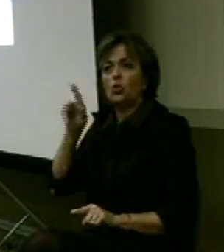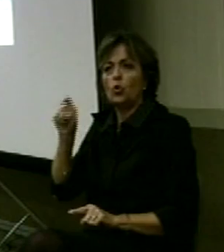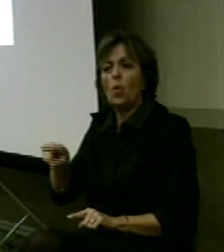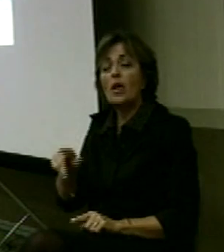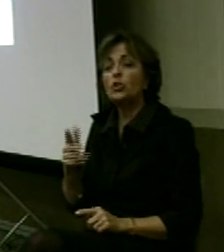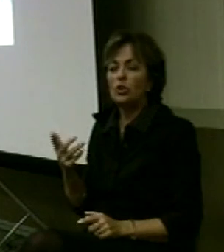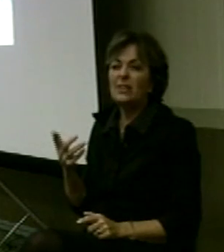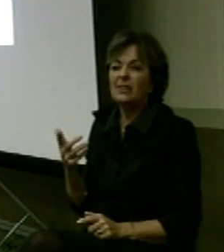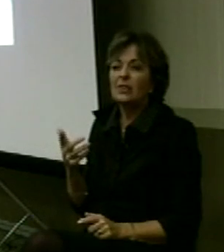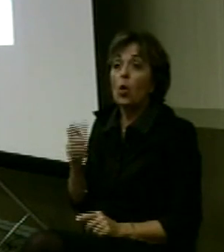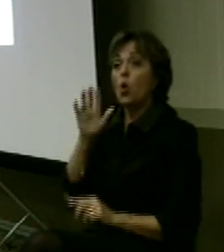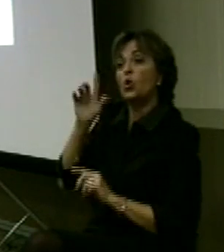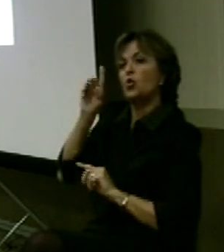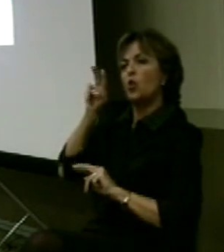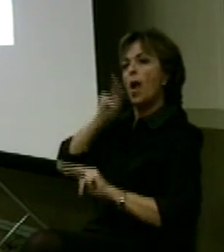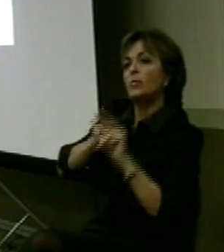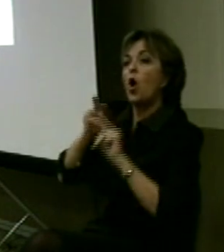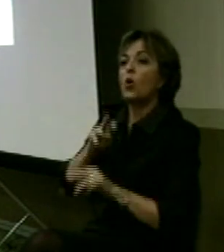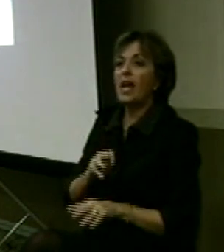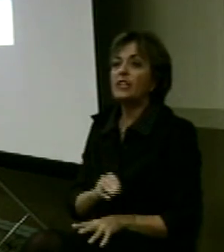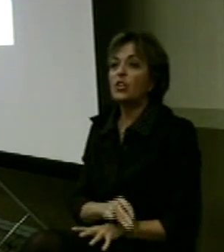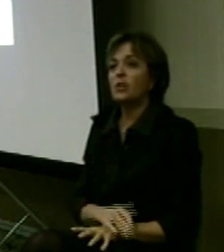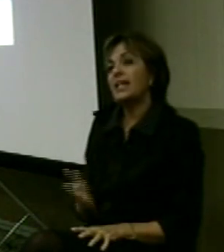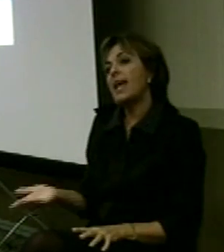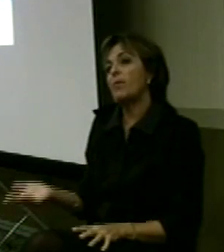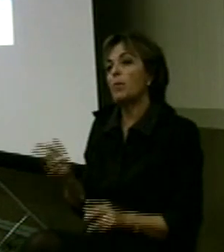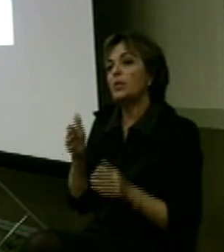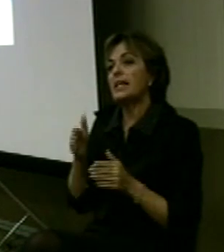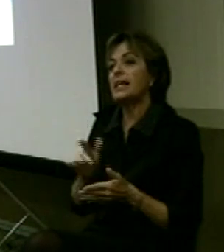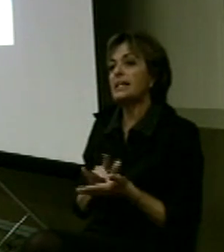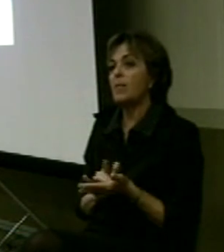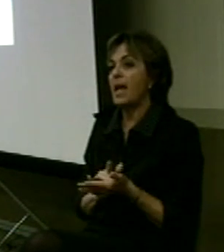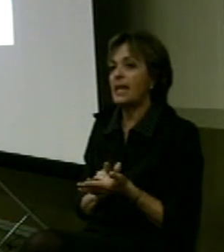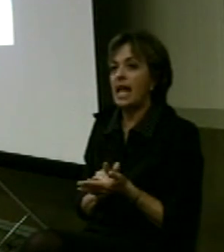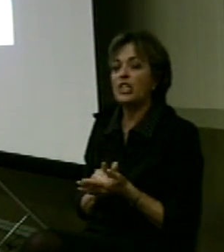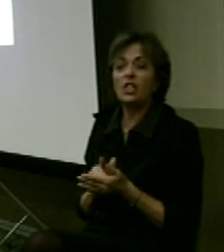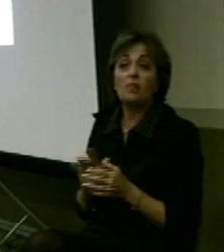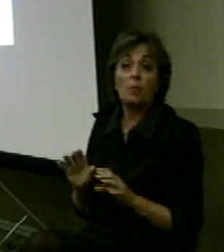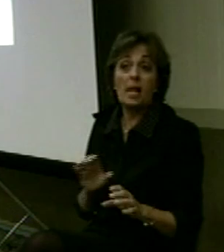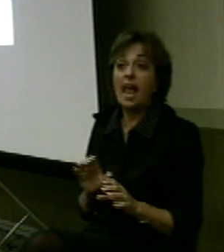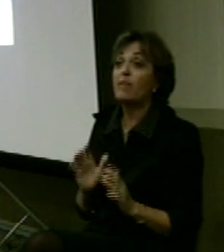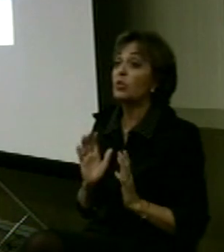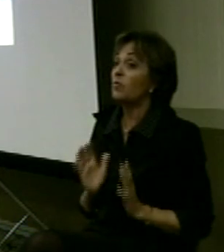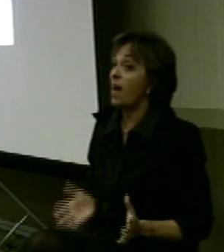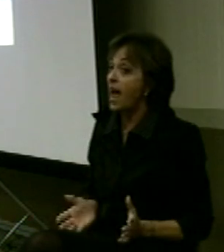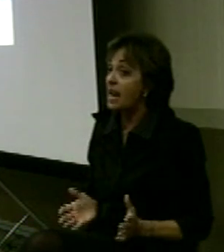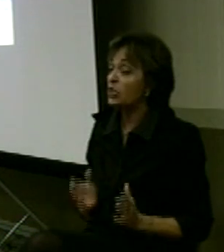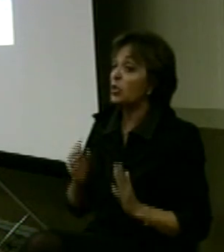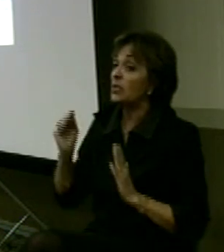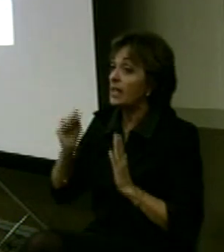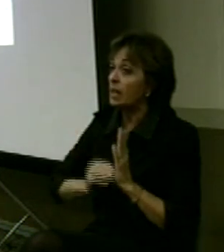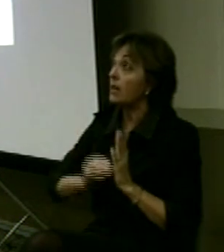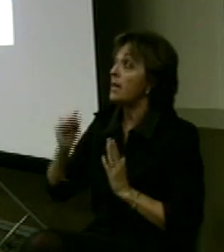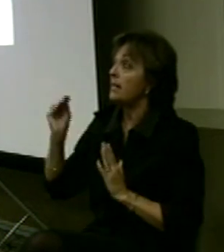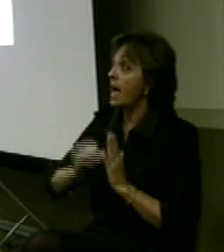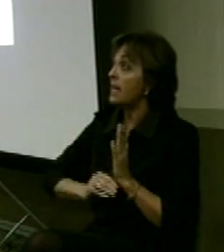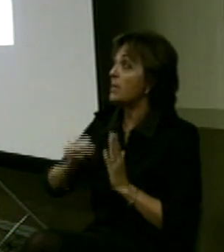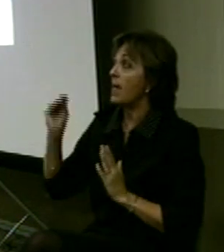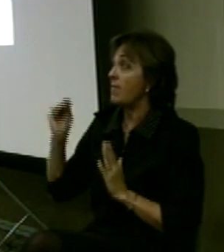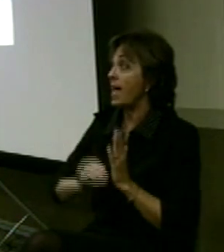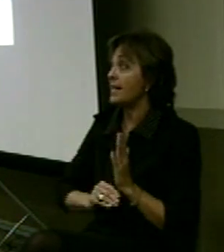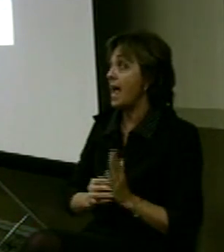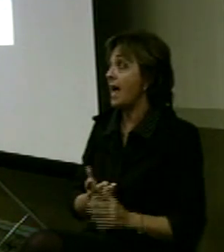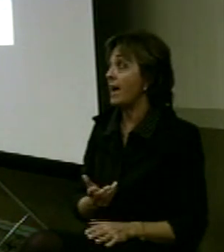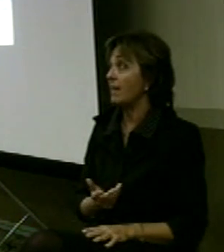question, and so your observation is. Okay, so say if a person gets the medication, their behavior is fine,